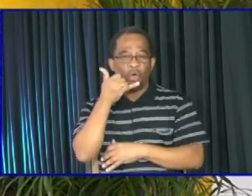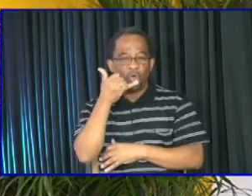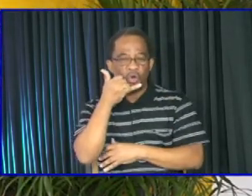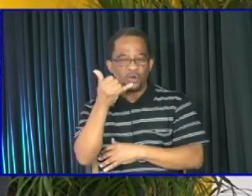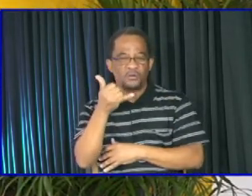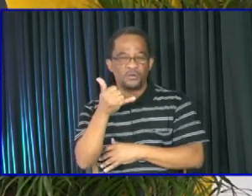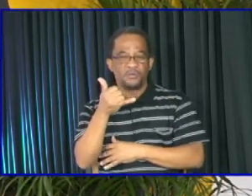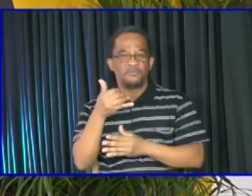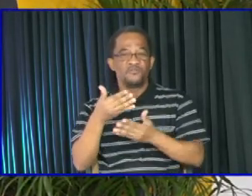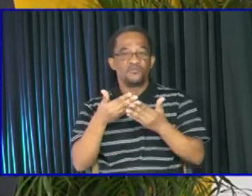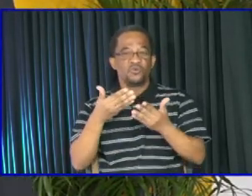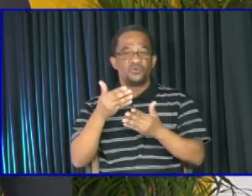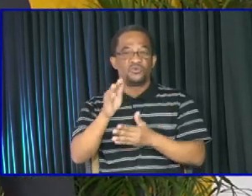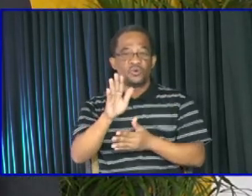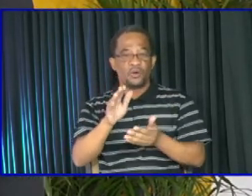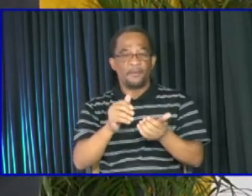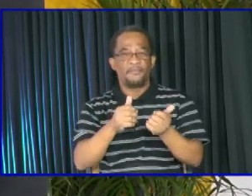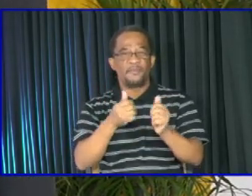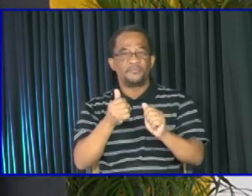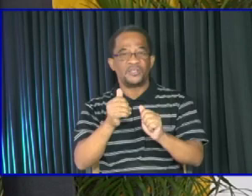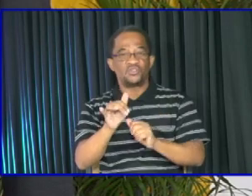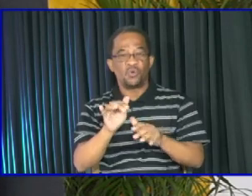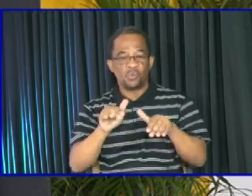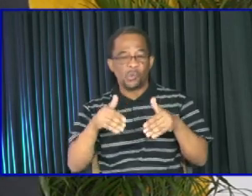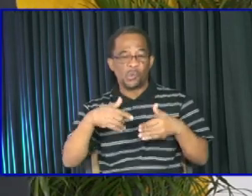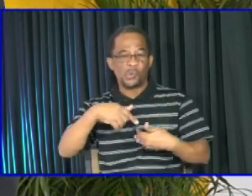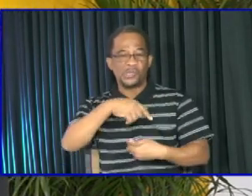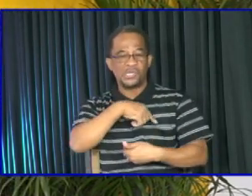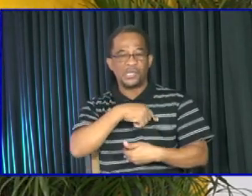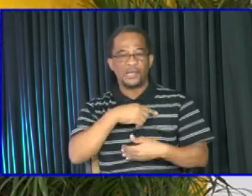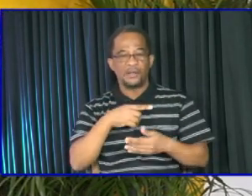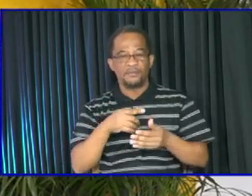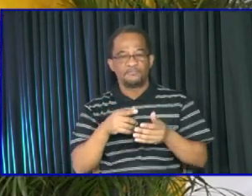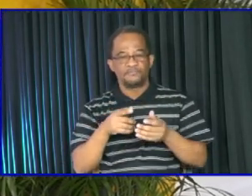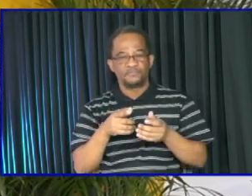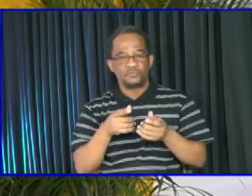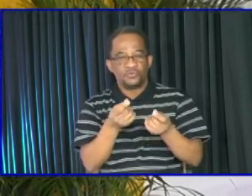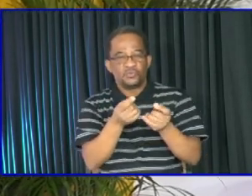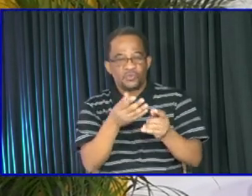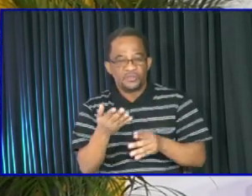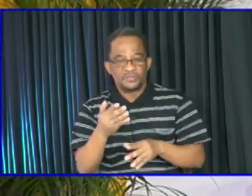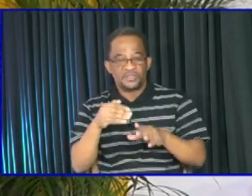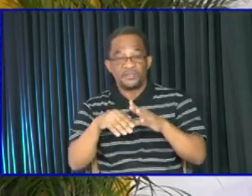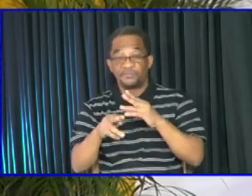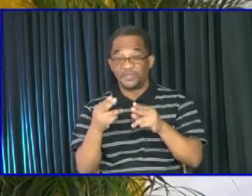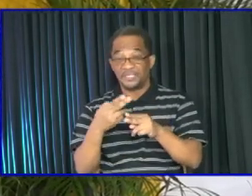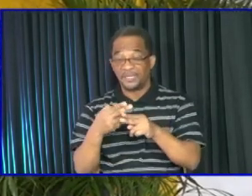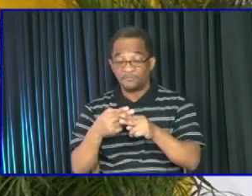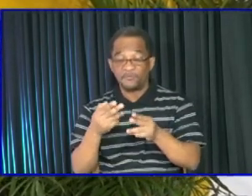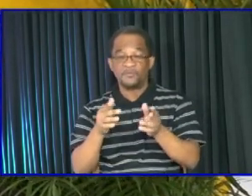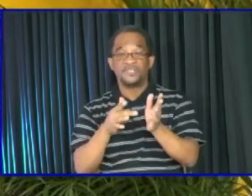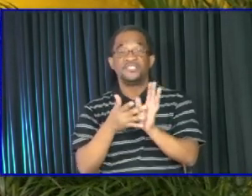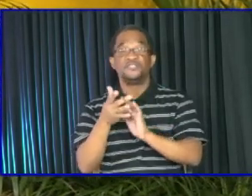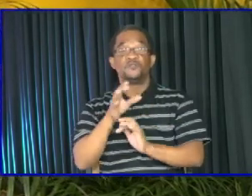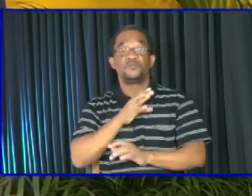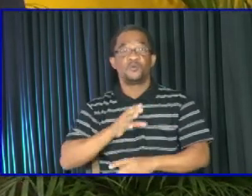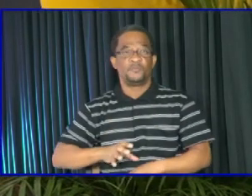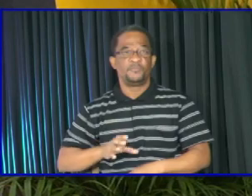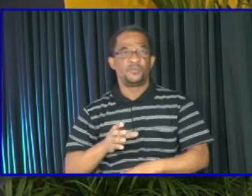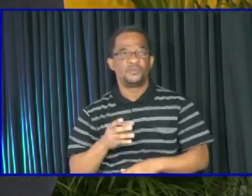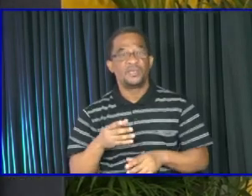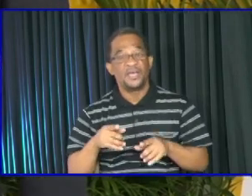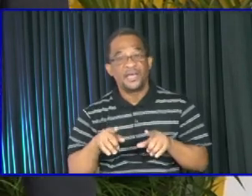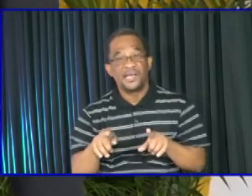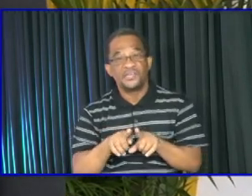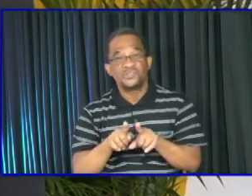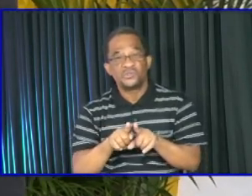you return. That's how we can operate in the name of Jesus Christ. So, Lisa, we have paid attention. And while